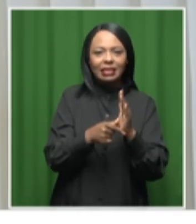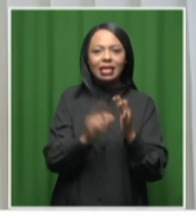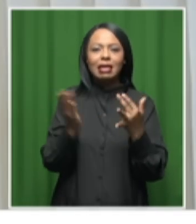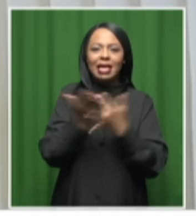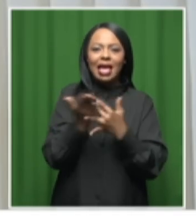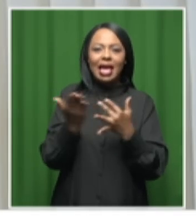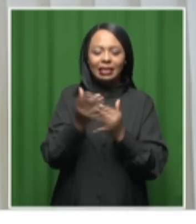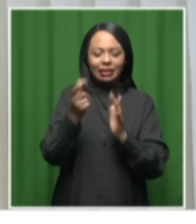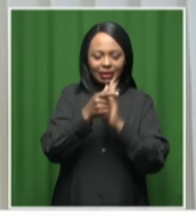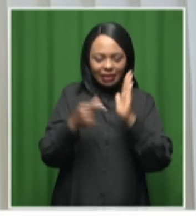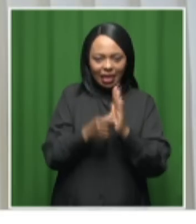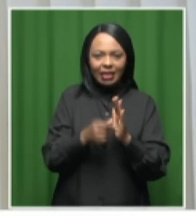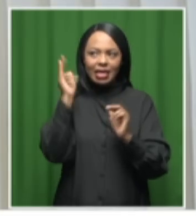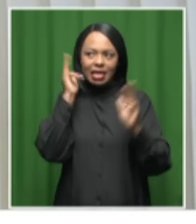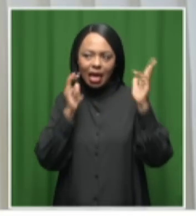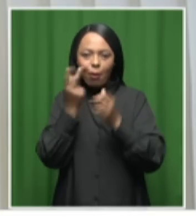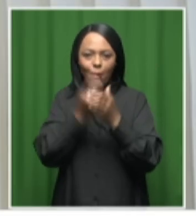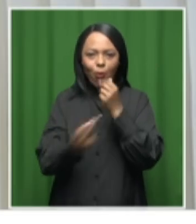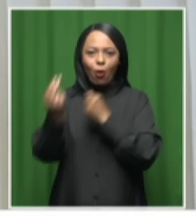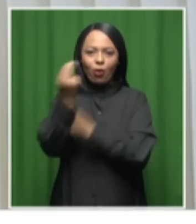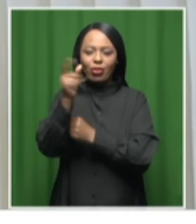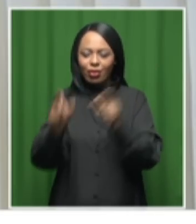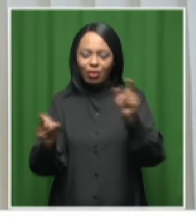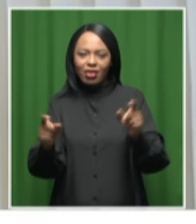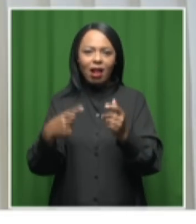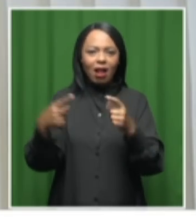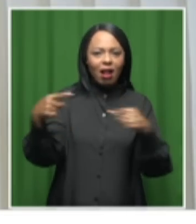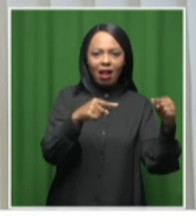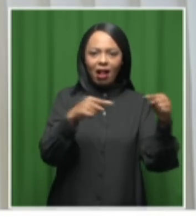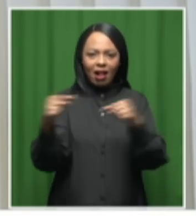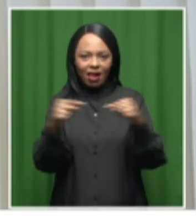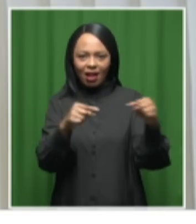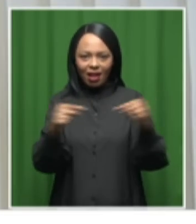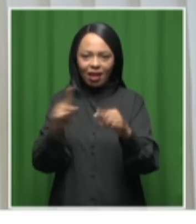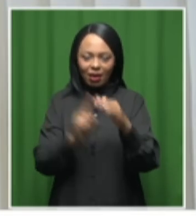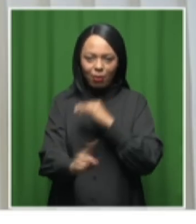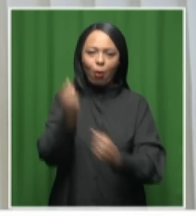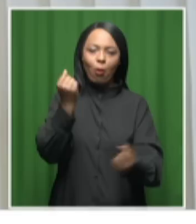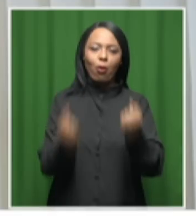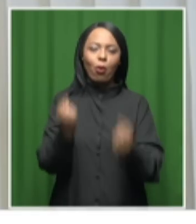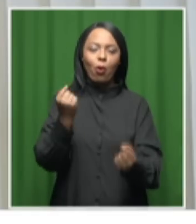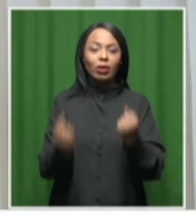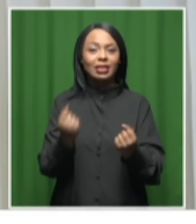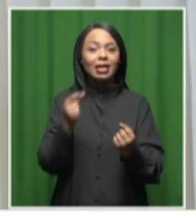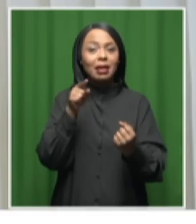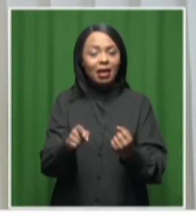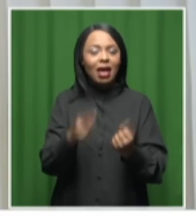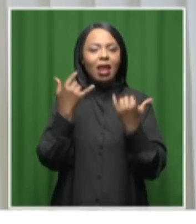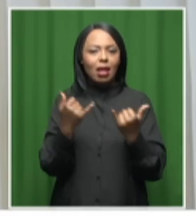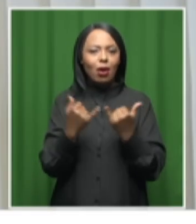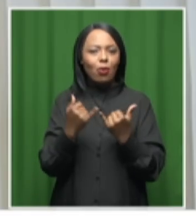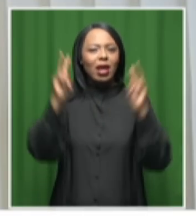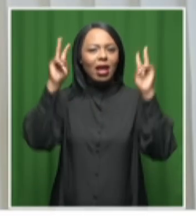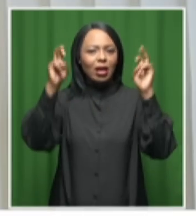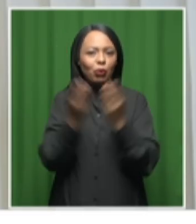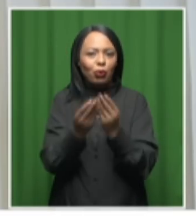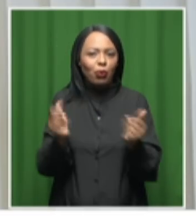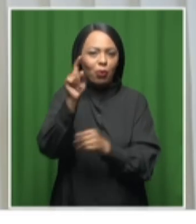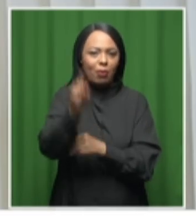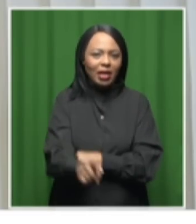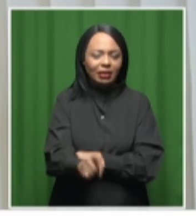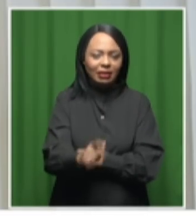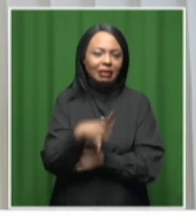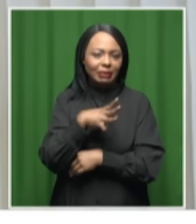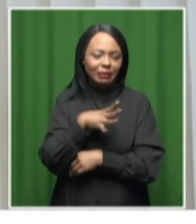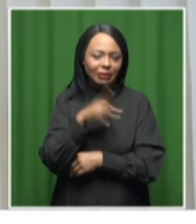arguments or the verbal arguments of both parties. Why aren't you settling this matter once and for all? I would have thought that maybe this would